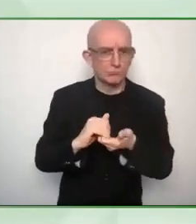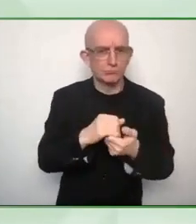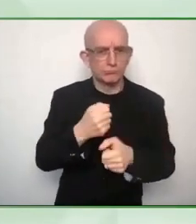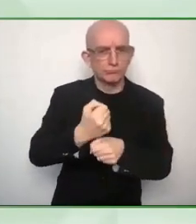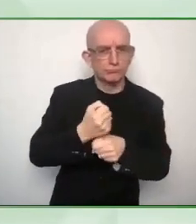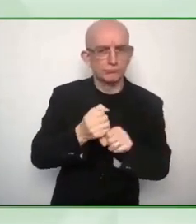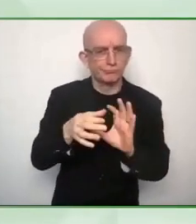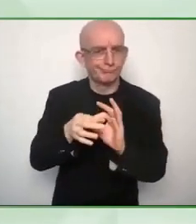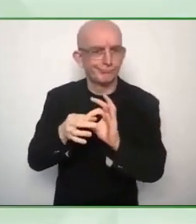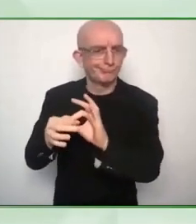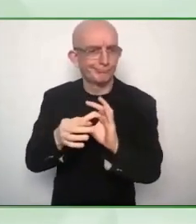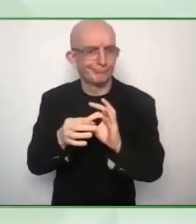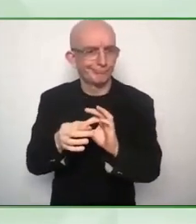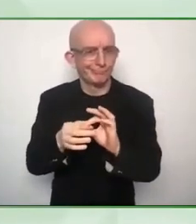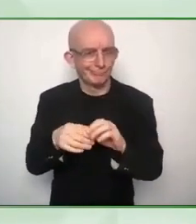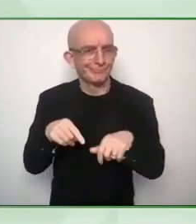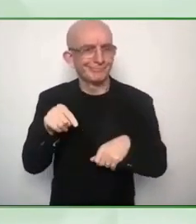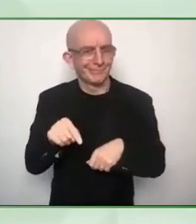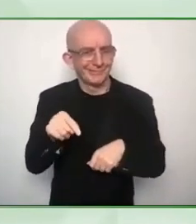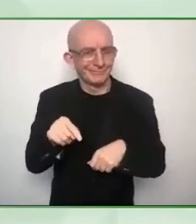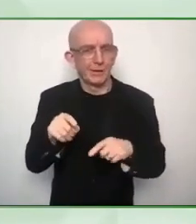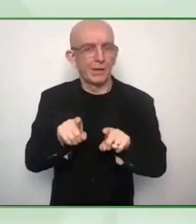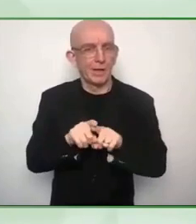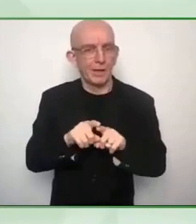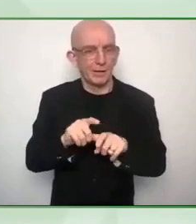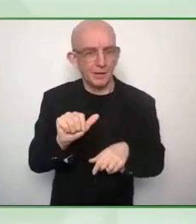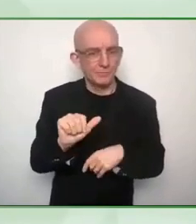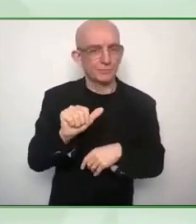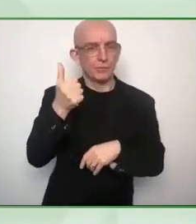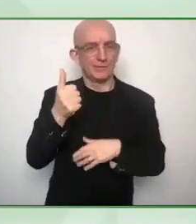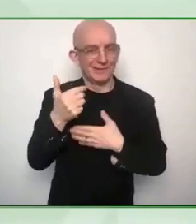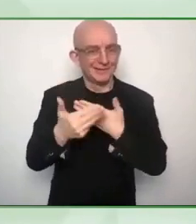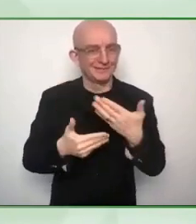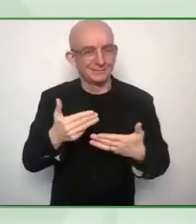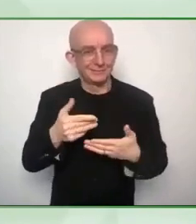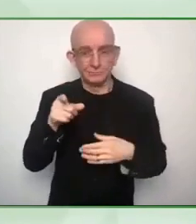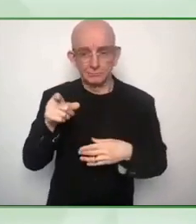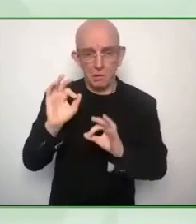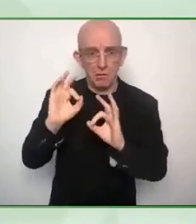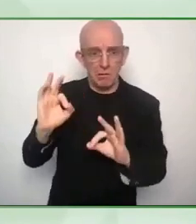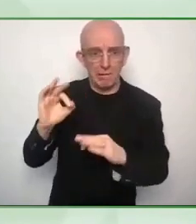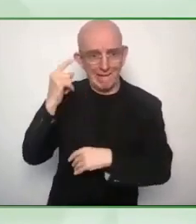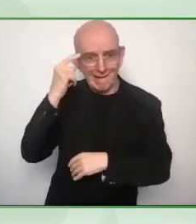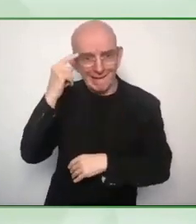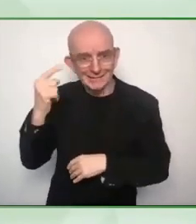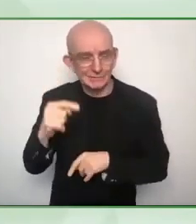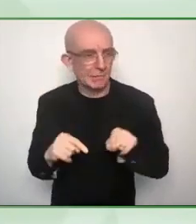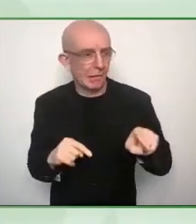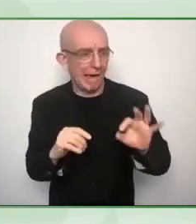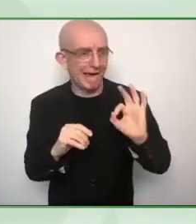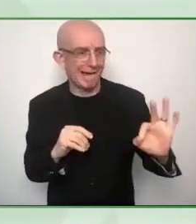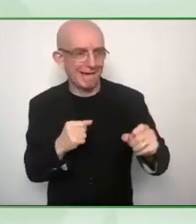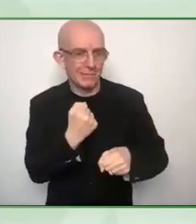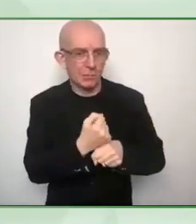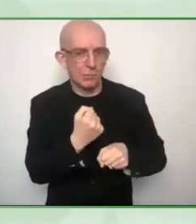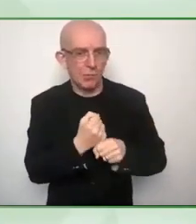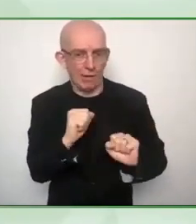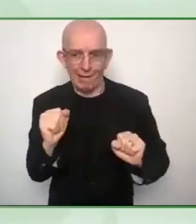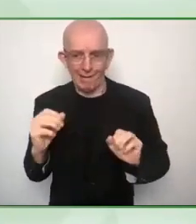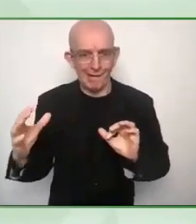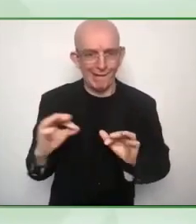that is already being done in community inclusion, and then trying to make that good work